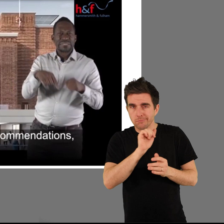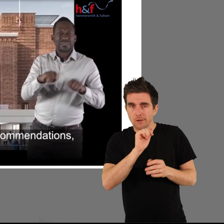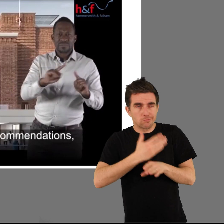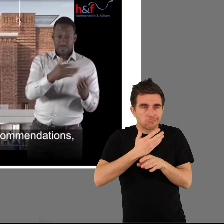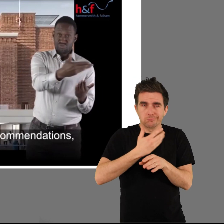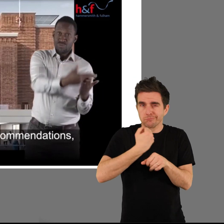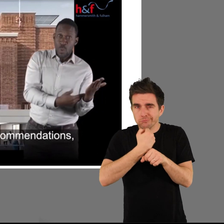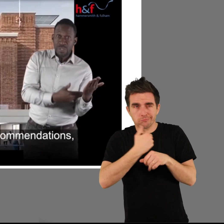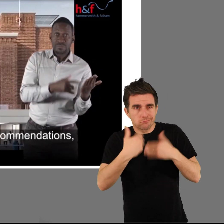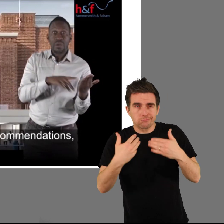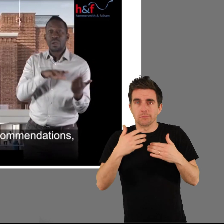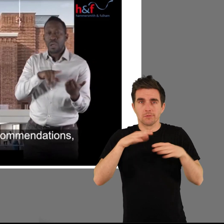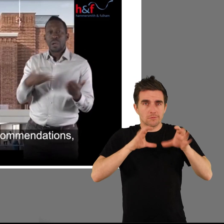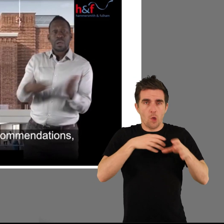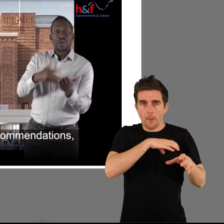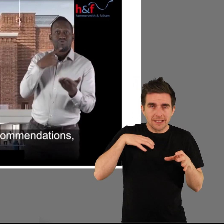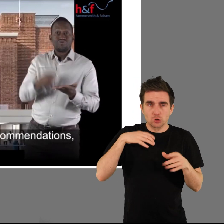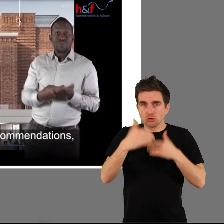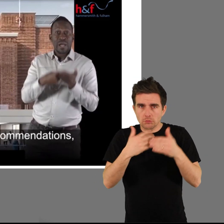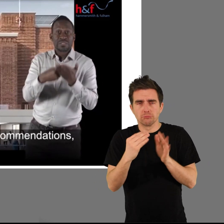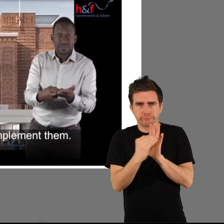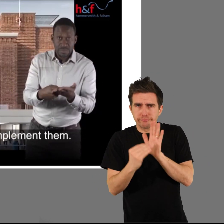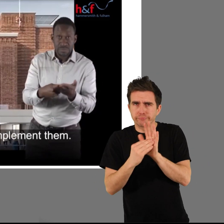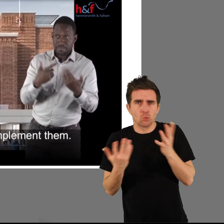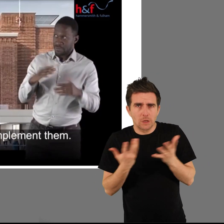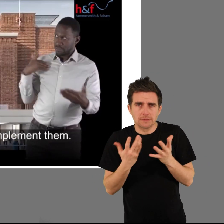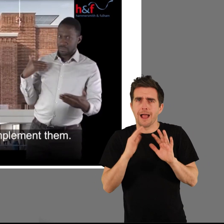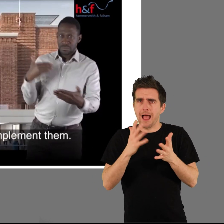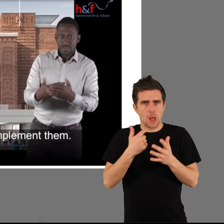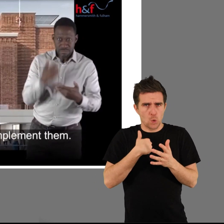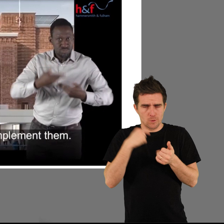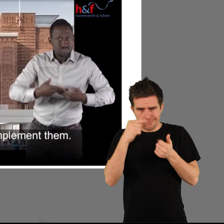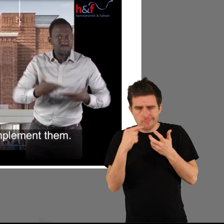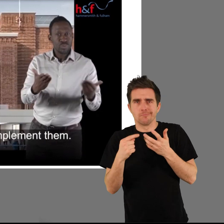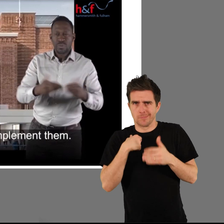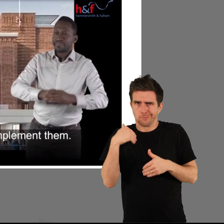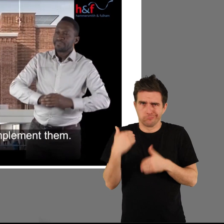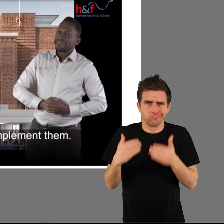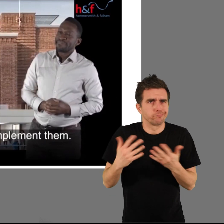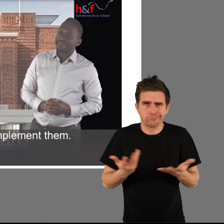the report findings and recommendations, and what we're doing to implement them.